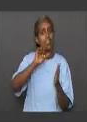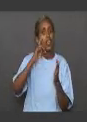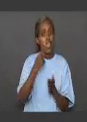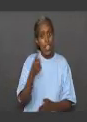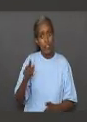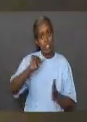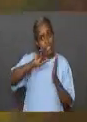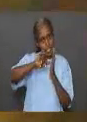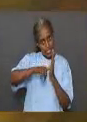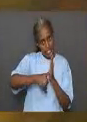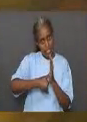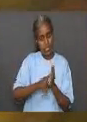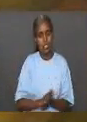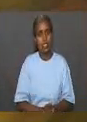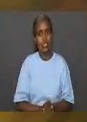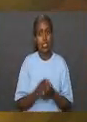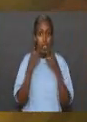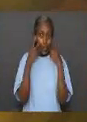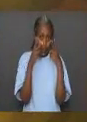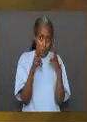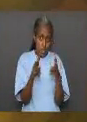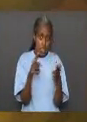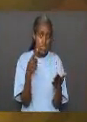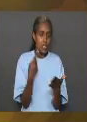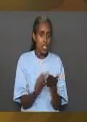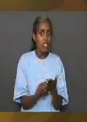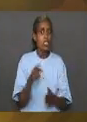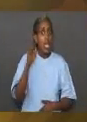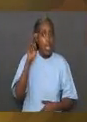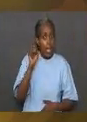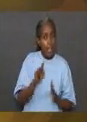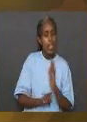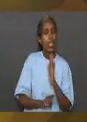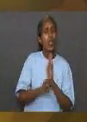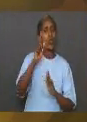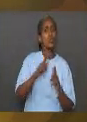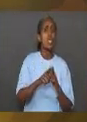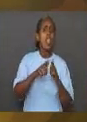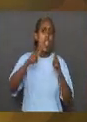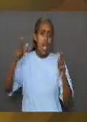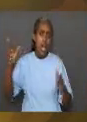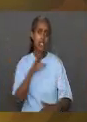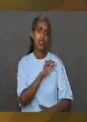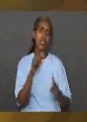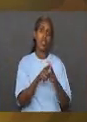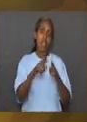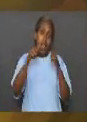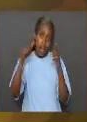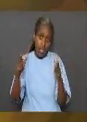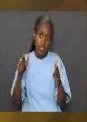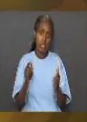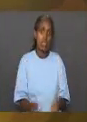second. You see that as n grows larger and larger, the